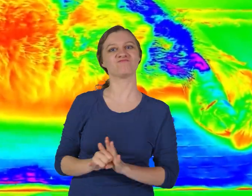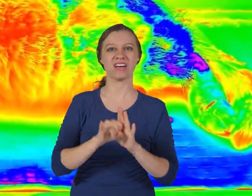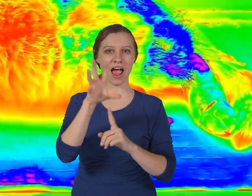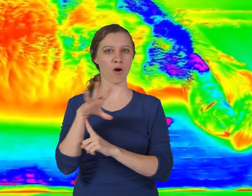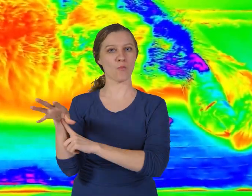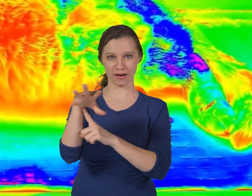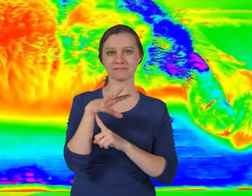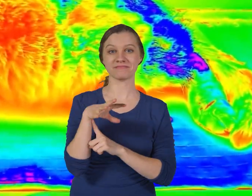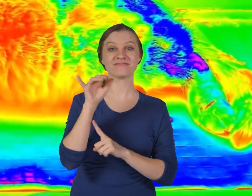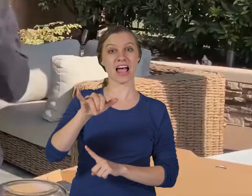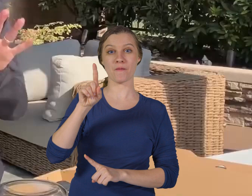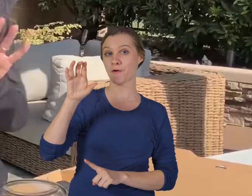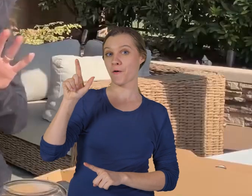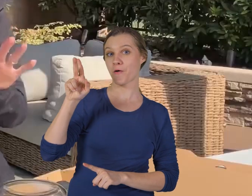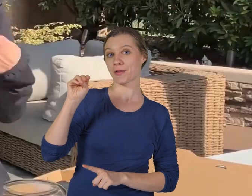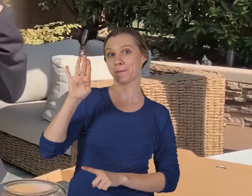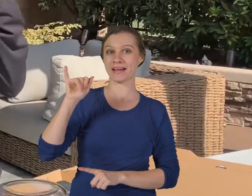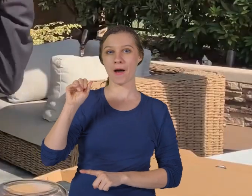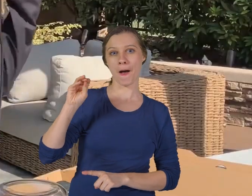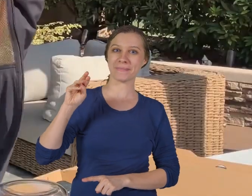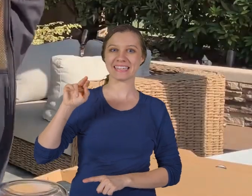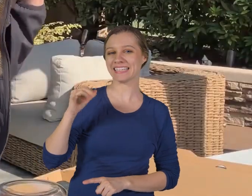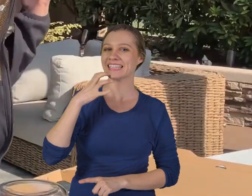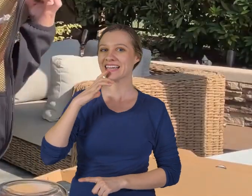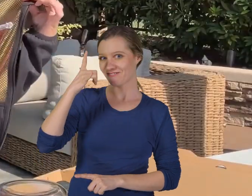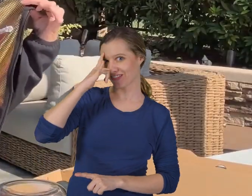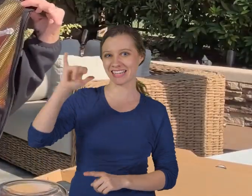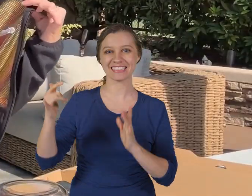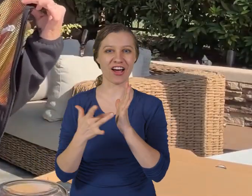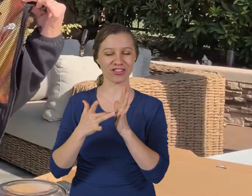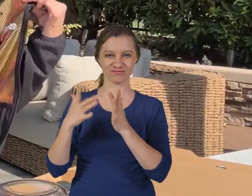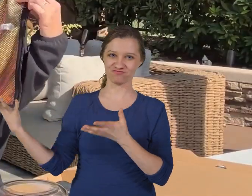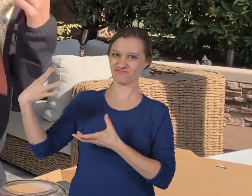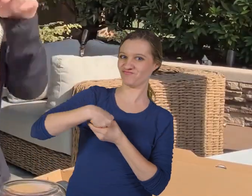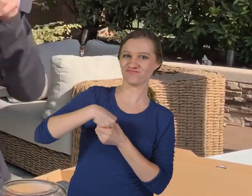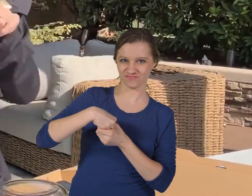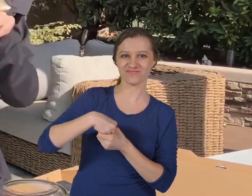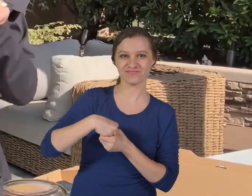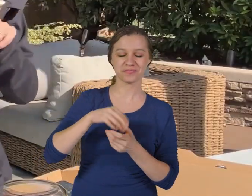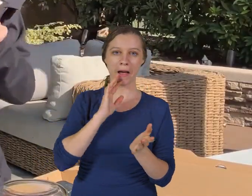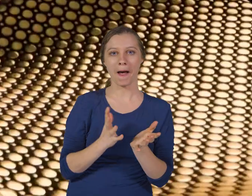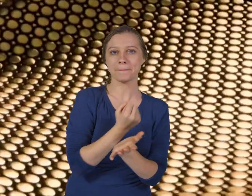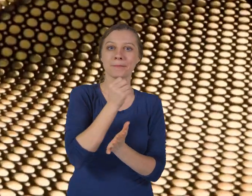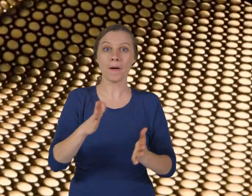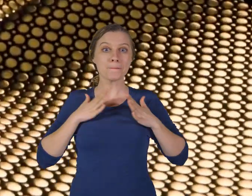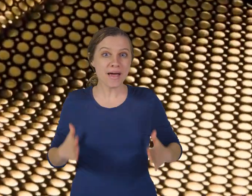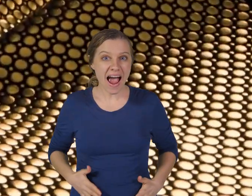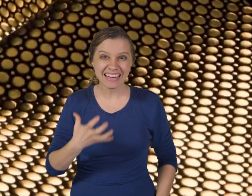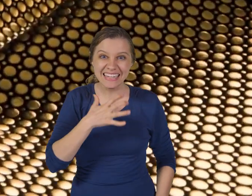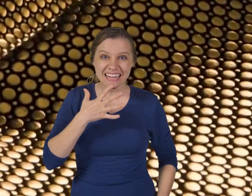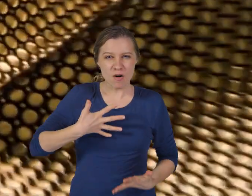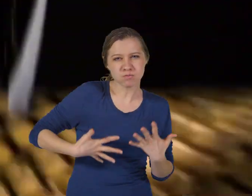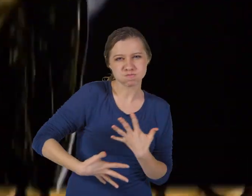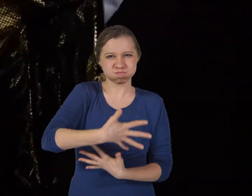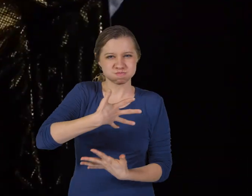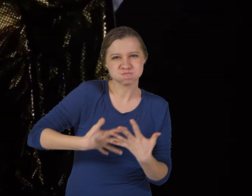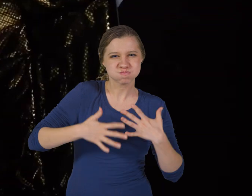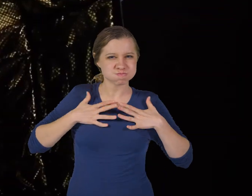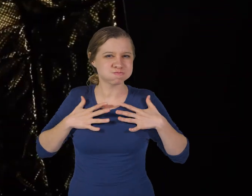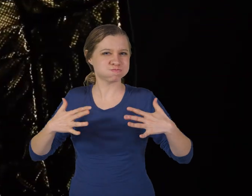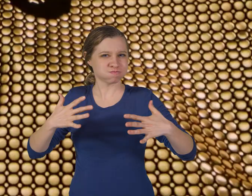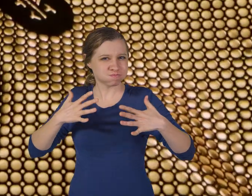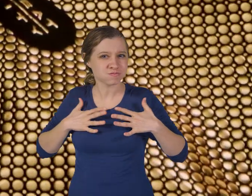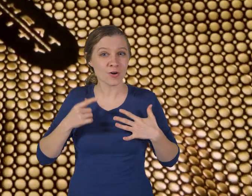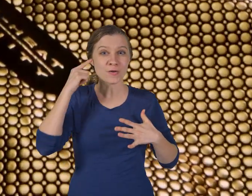fancy heat sensing cameras. This is where Colombia's Omni Heat Infinity technology comes into play. It takes advantage of your